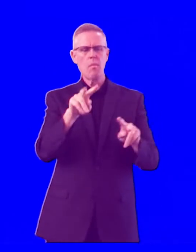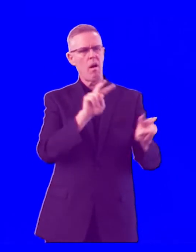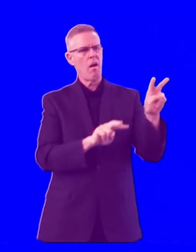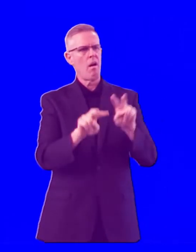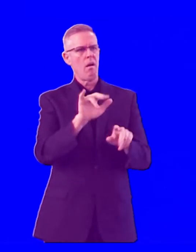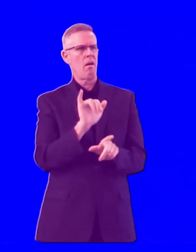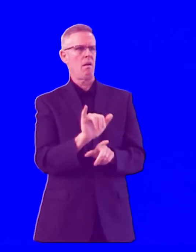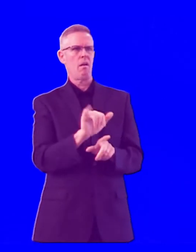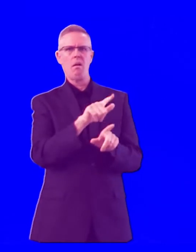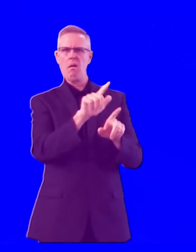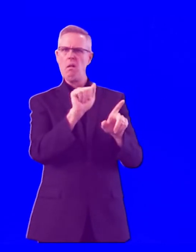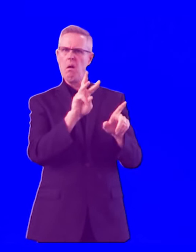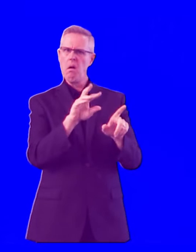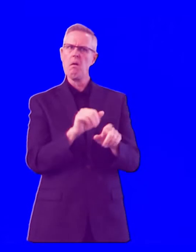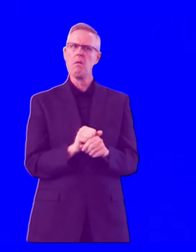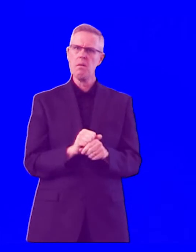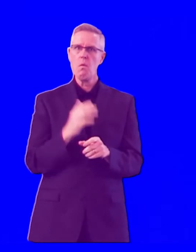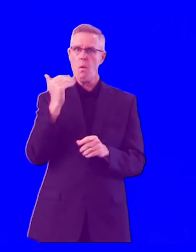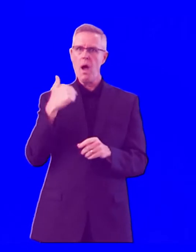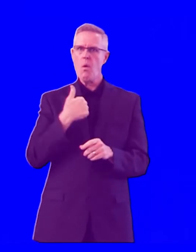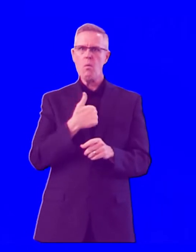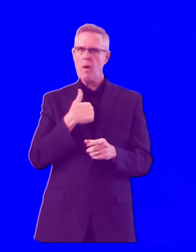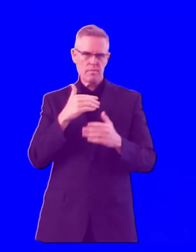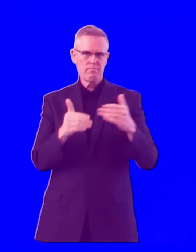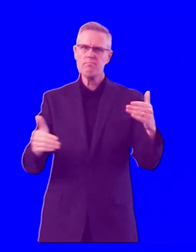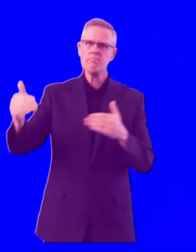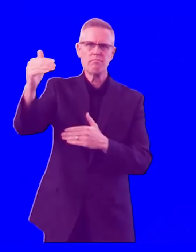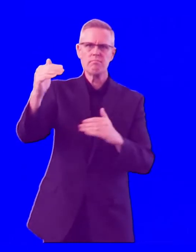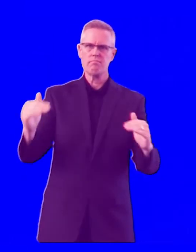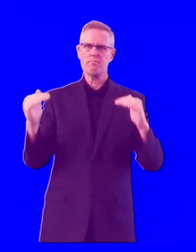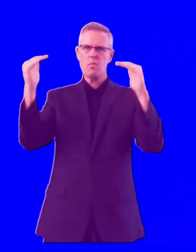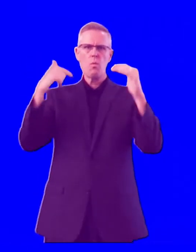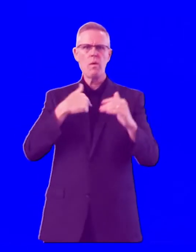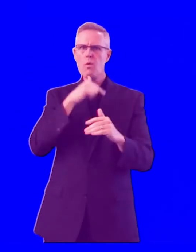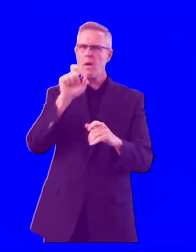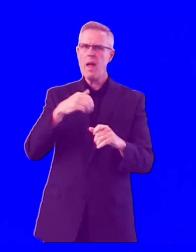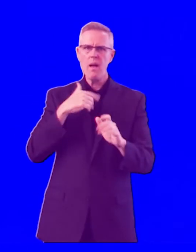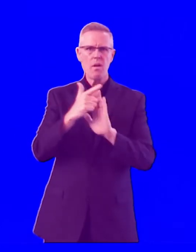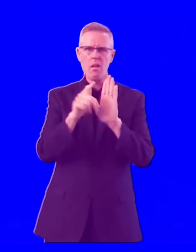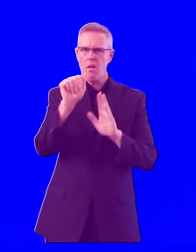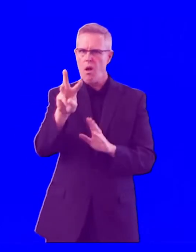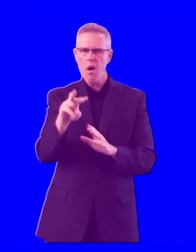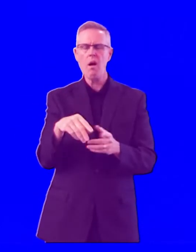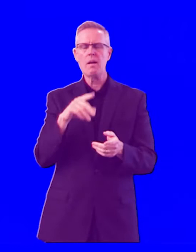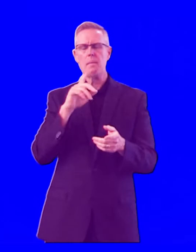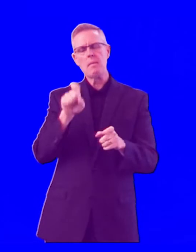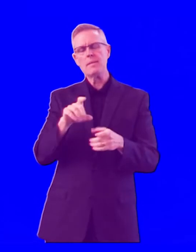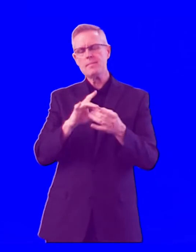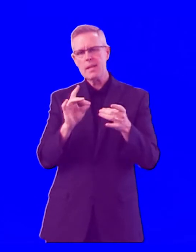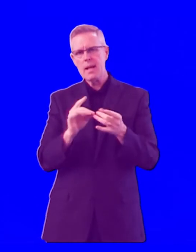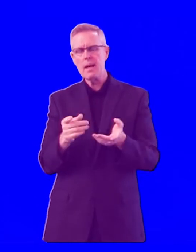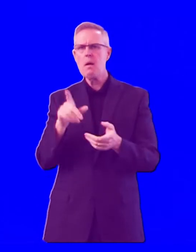at because we've outlived them. We no longer need to have laws that say to